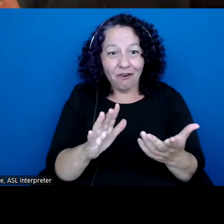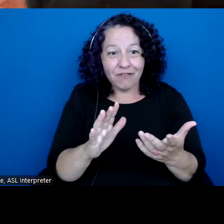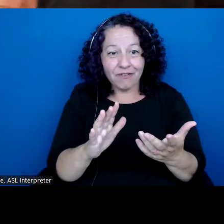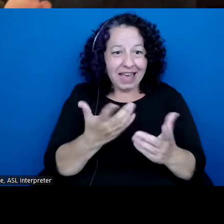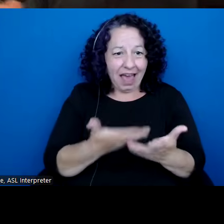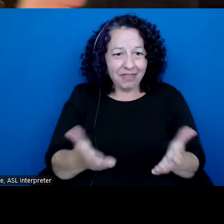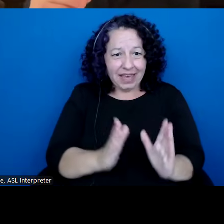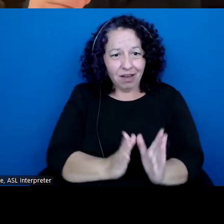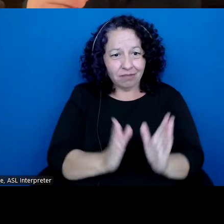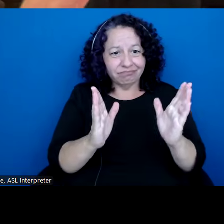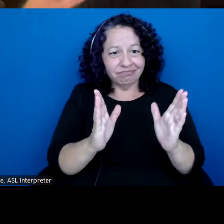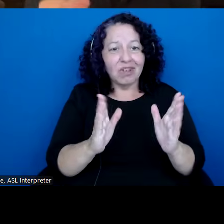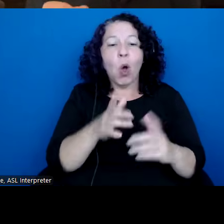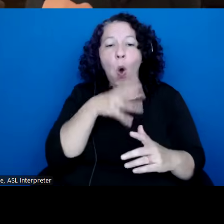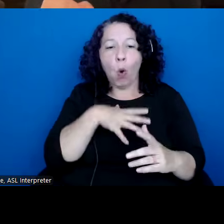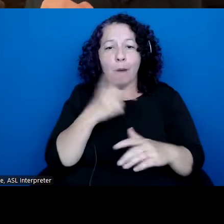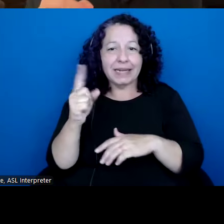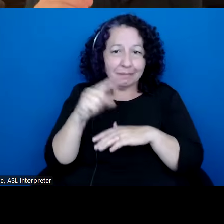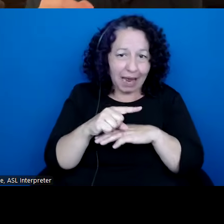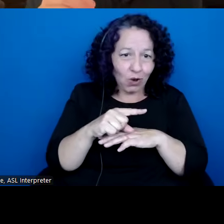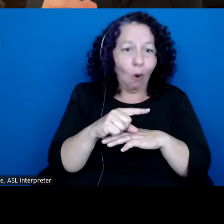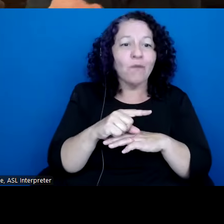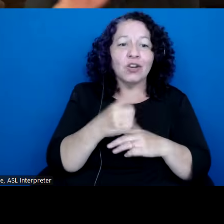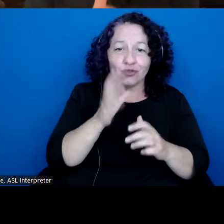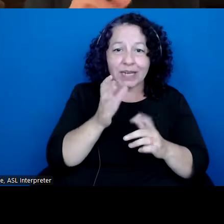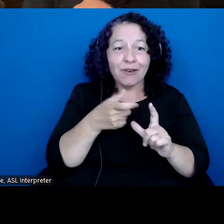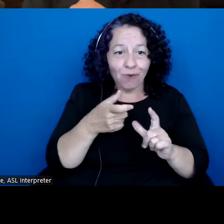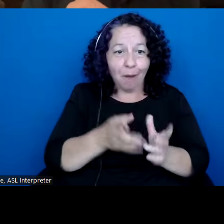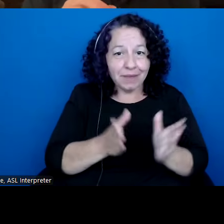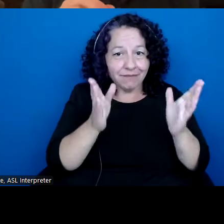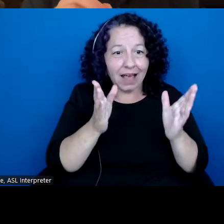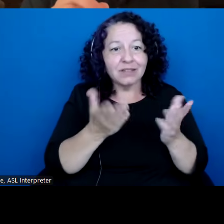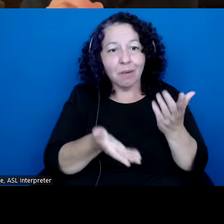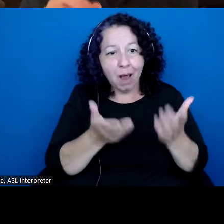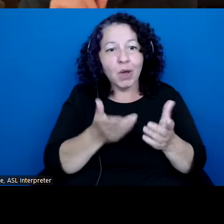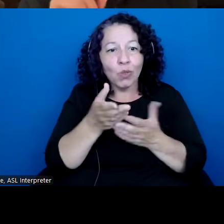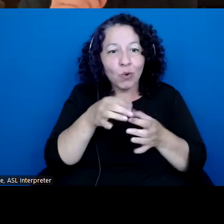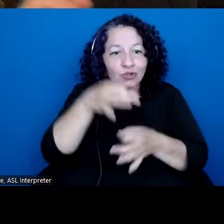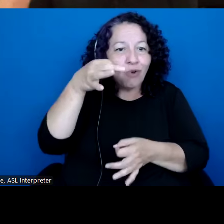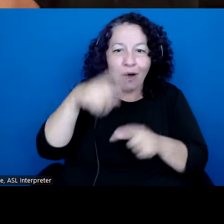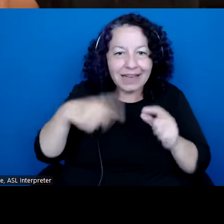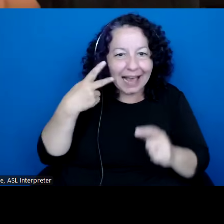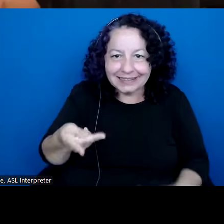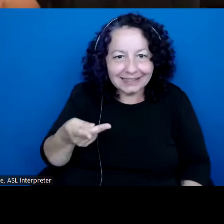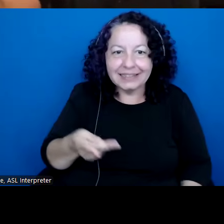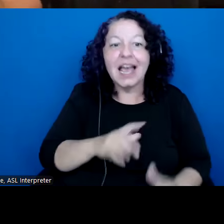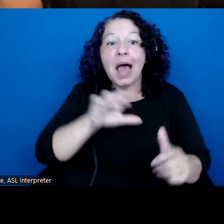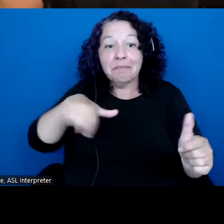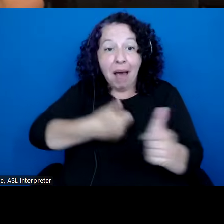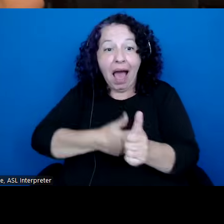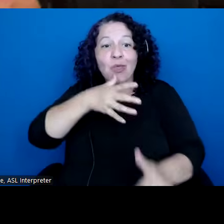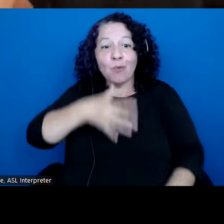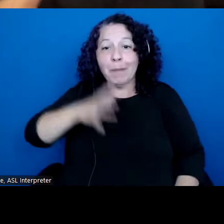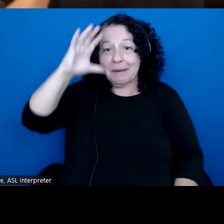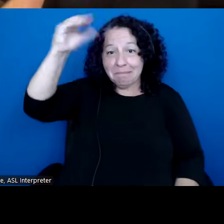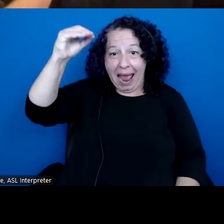There is a woman who is bending over and is drinking out of that vessel, almost certainly through a straw that we can't see. And then behind that woman, there is a